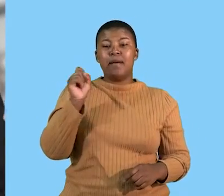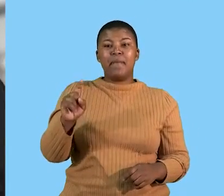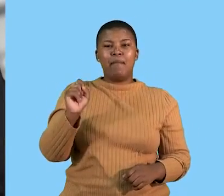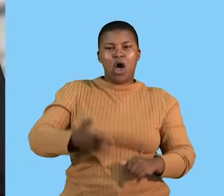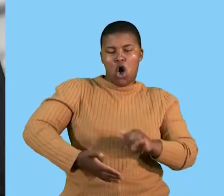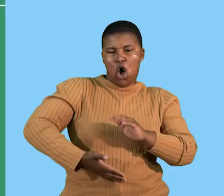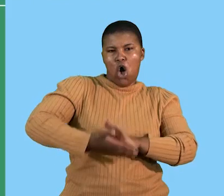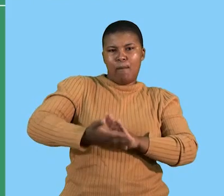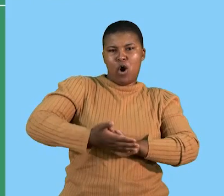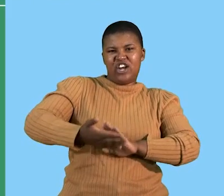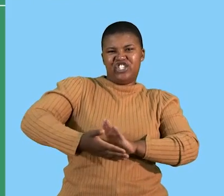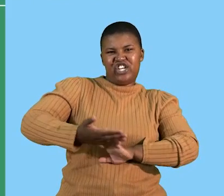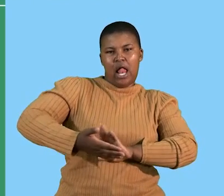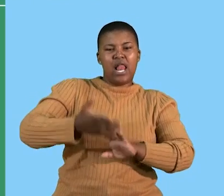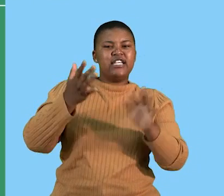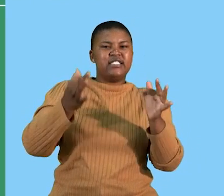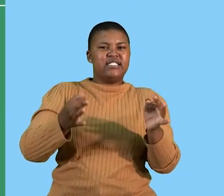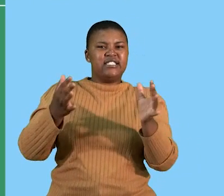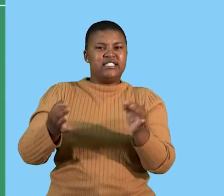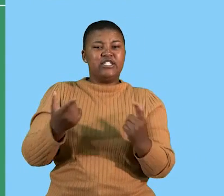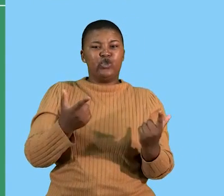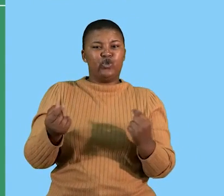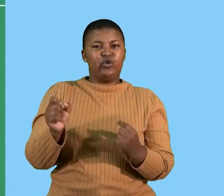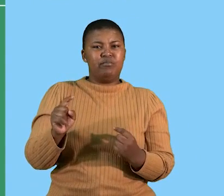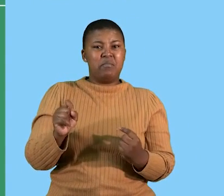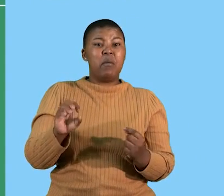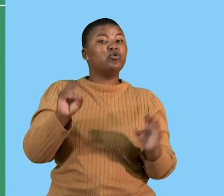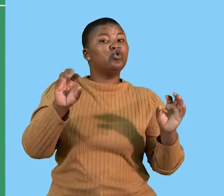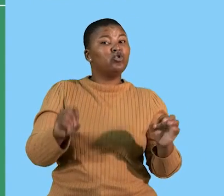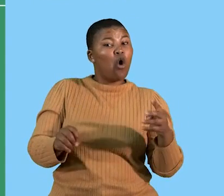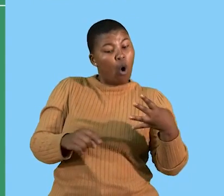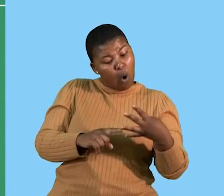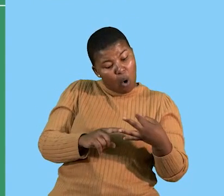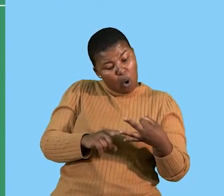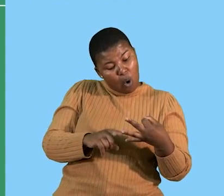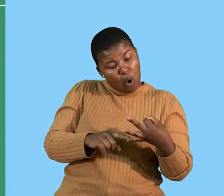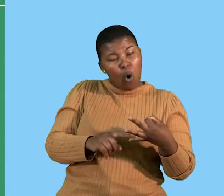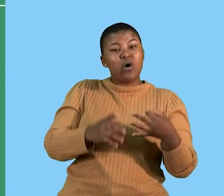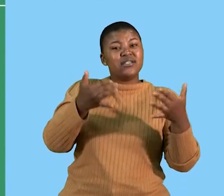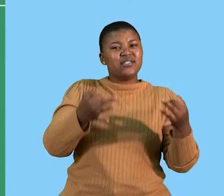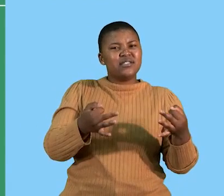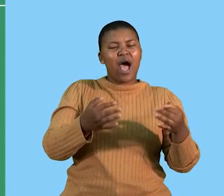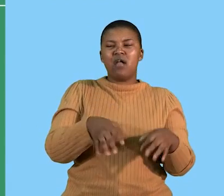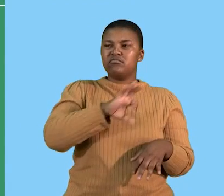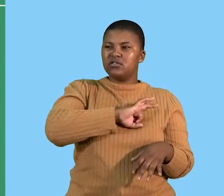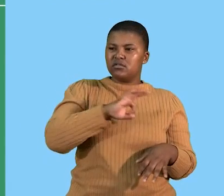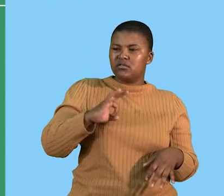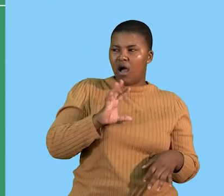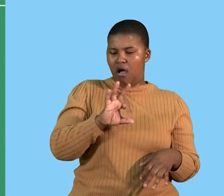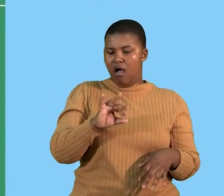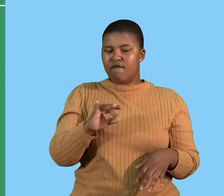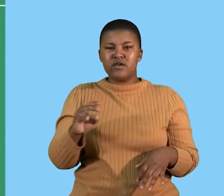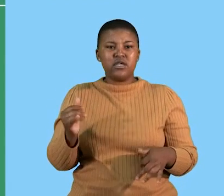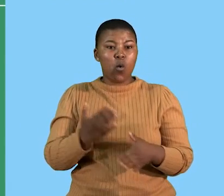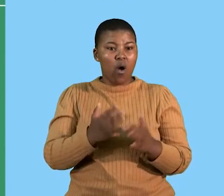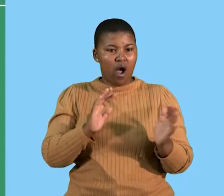make operational decisions. So they decide how all the employees will operate from